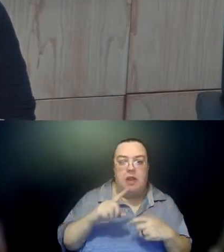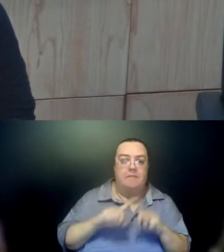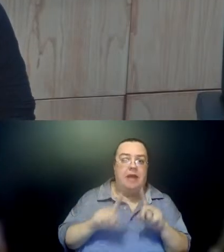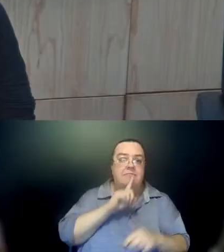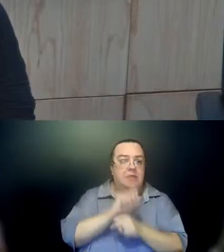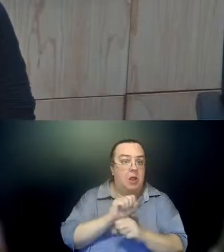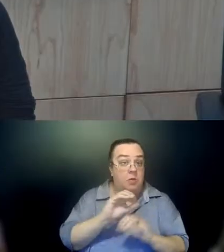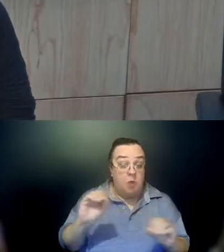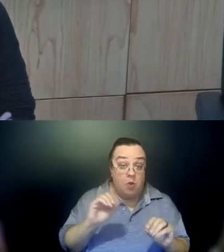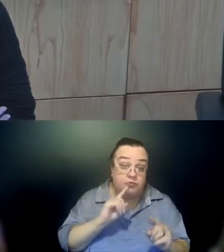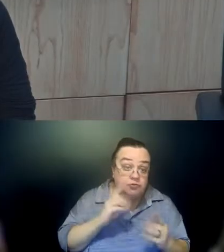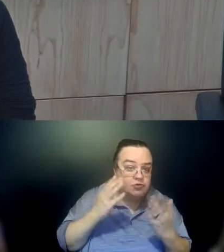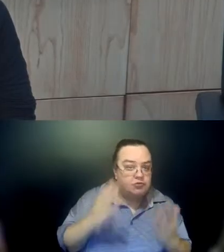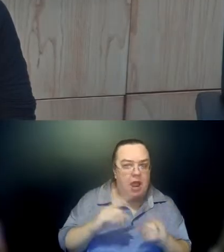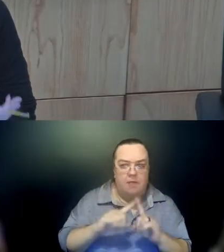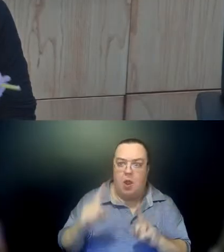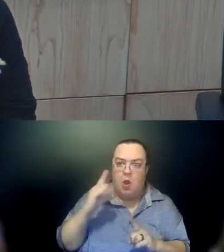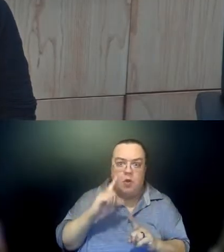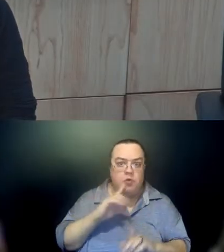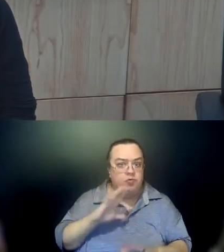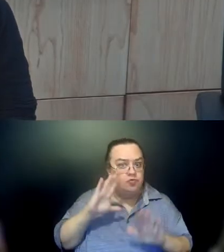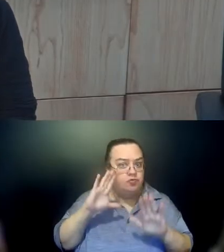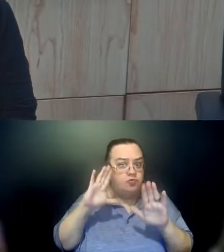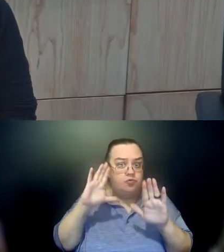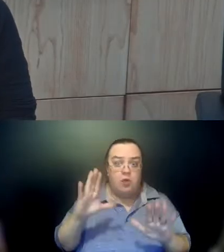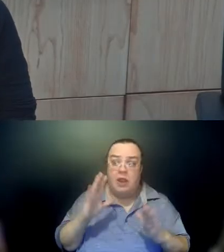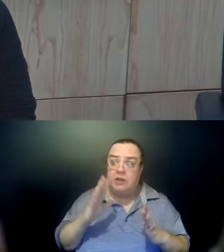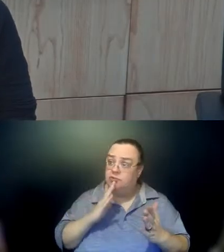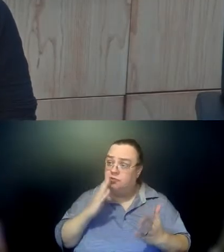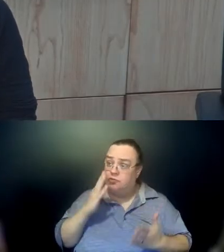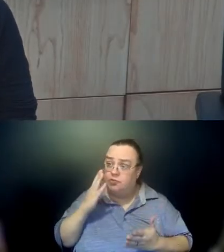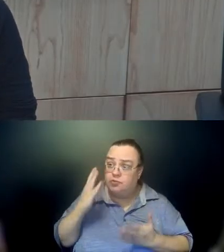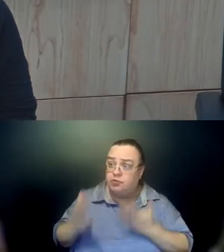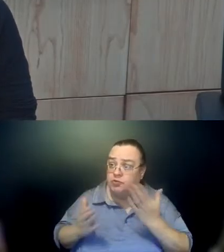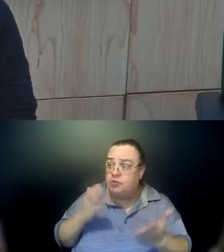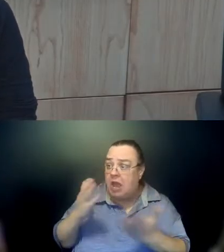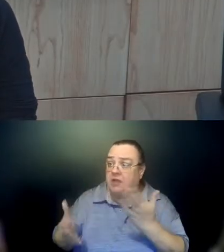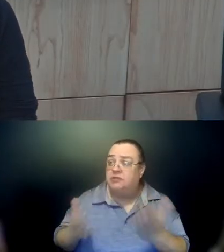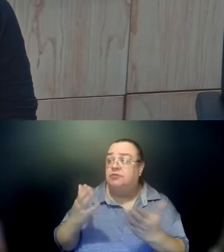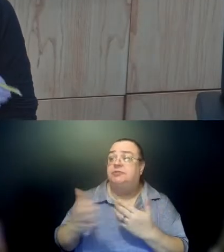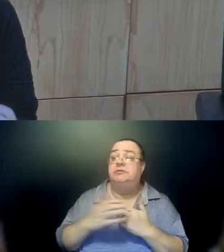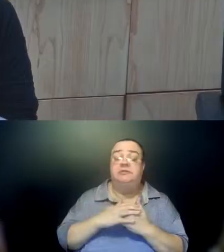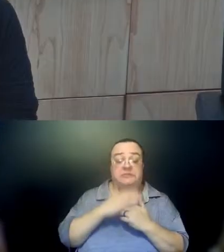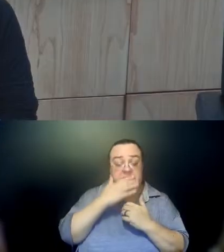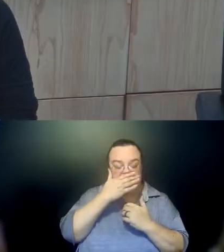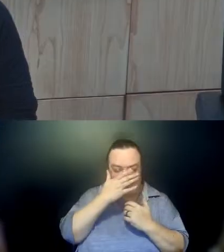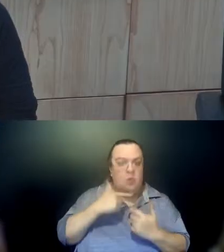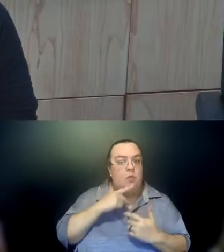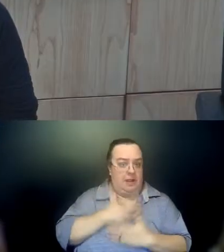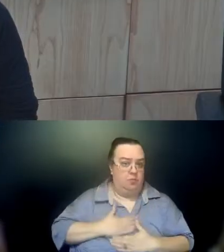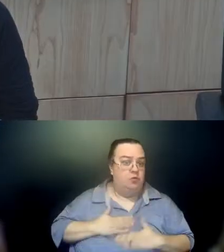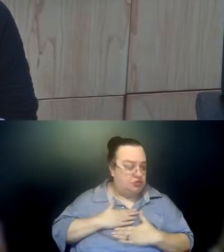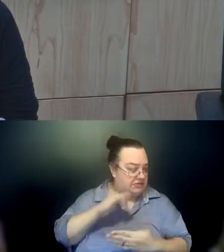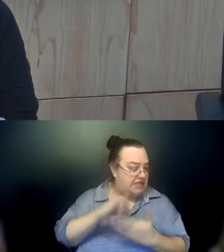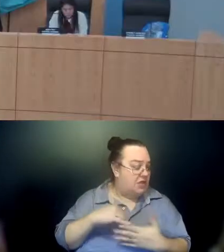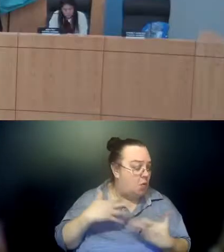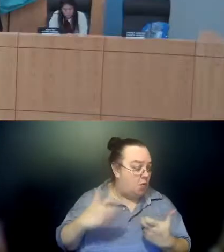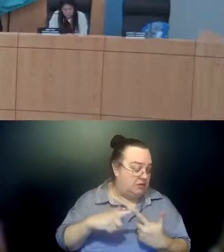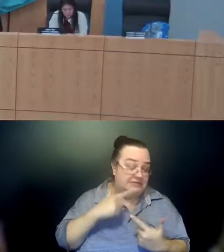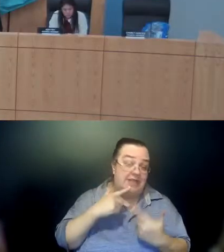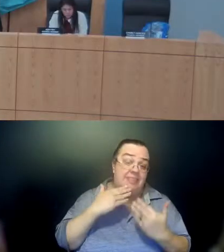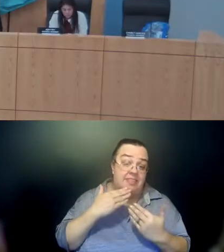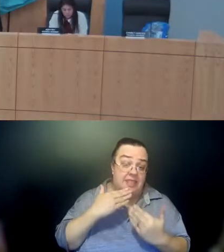heard some really great suggestions, and I'm really, really appreciative of that. And so I wanted to say thank you for that.